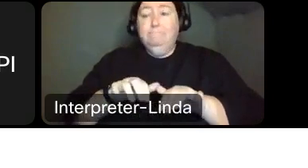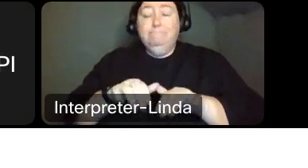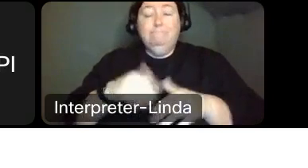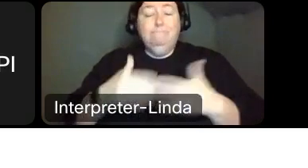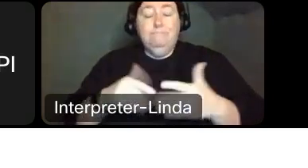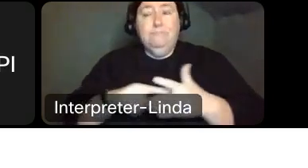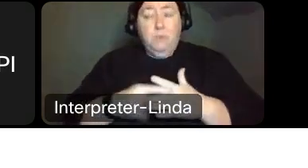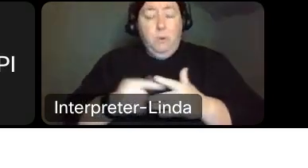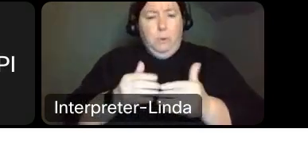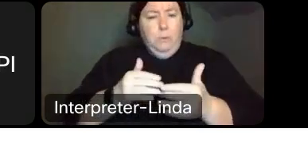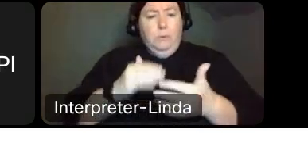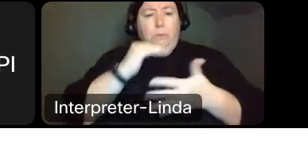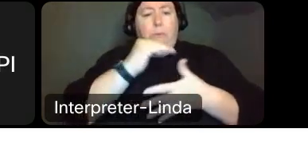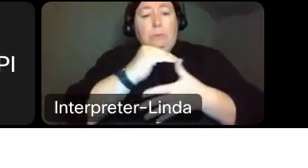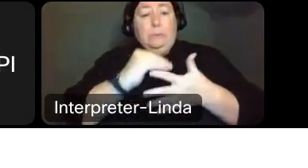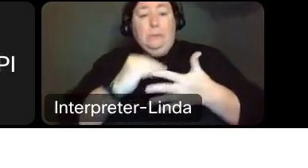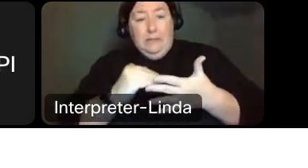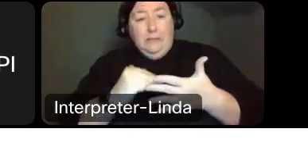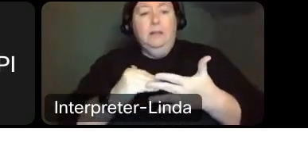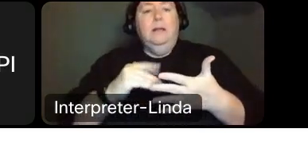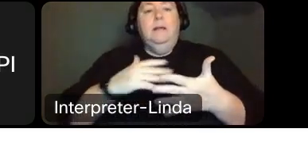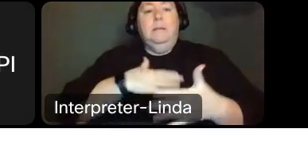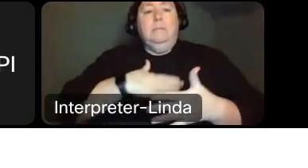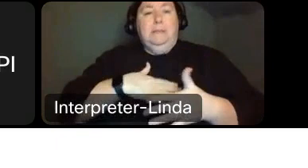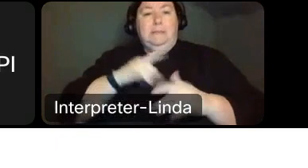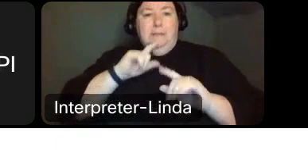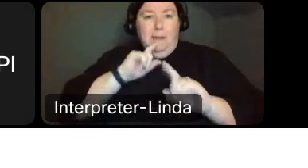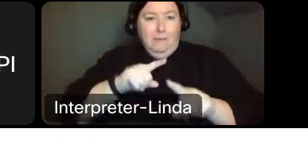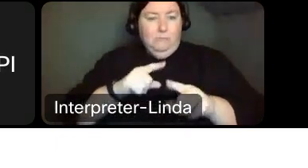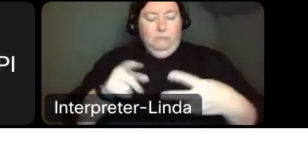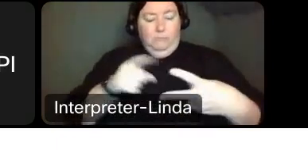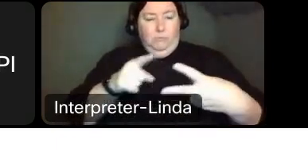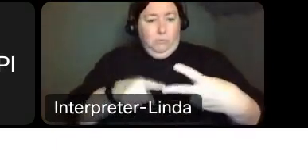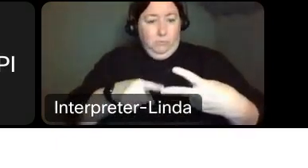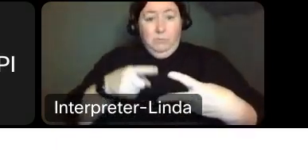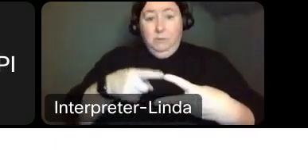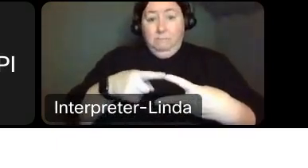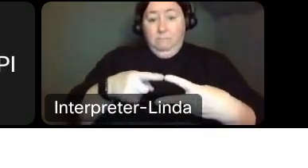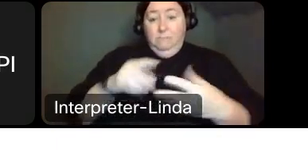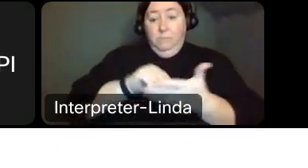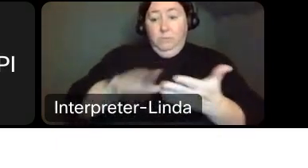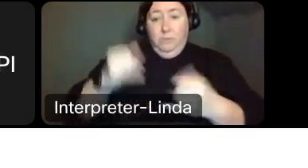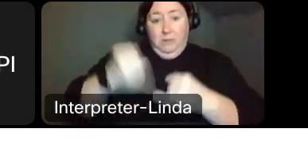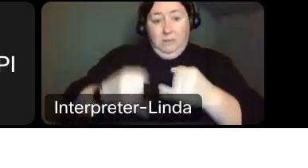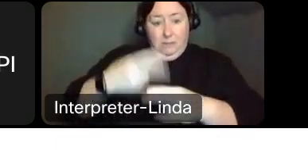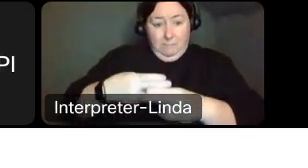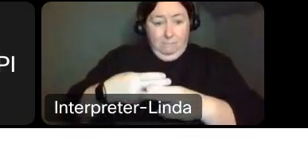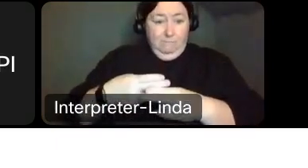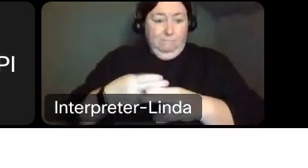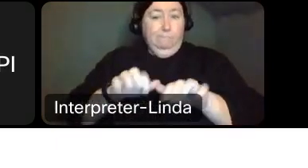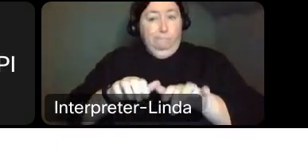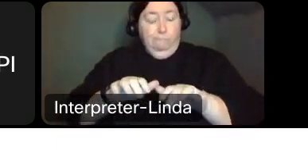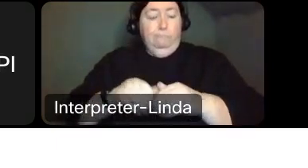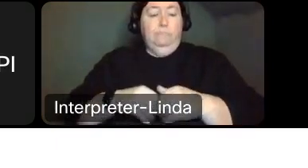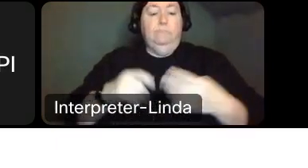for verification purposes, please answer the following two items. What is the student's last name? That would go here. What school